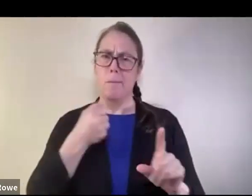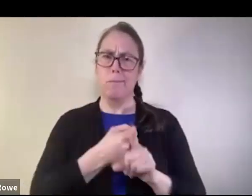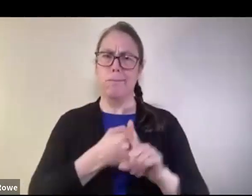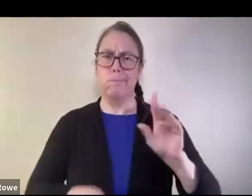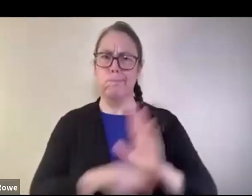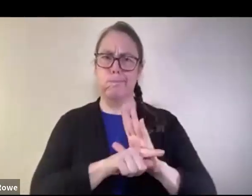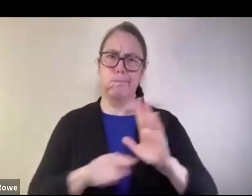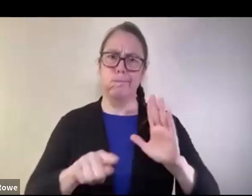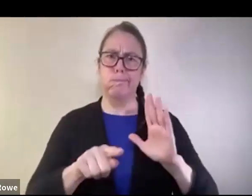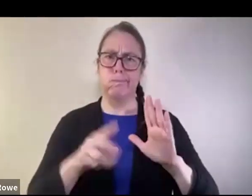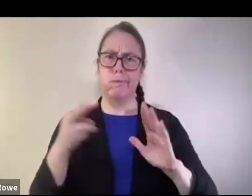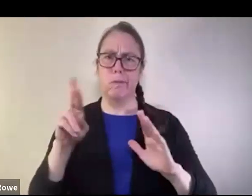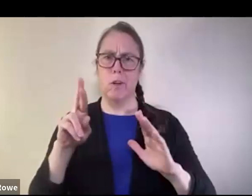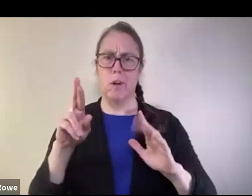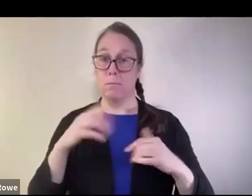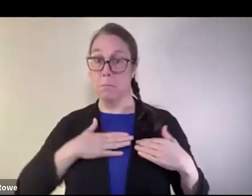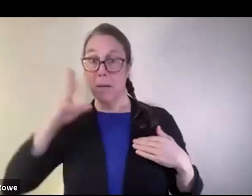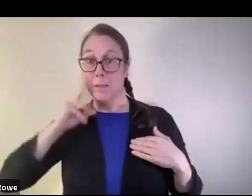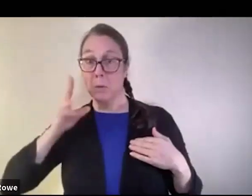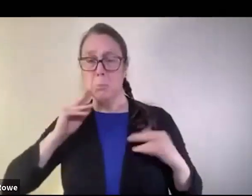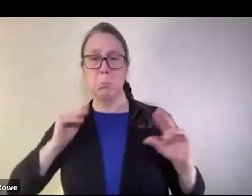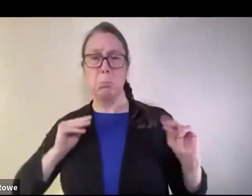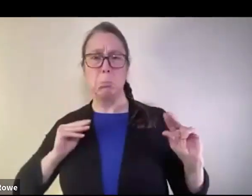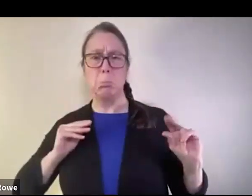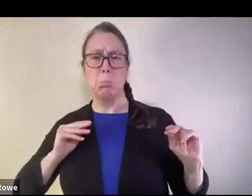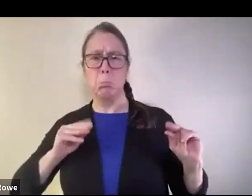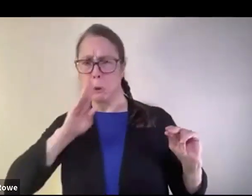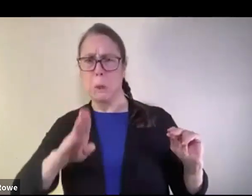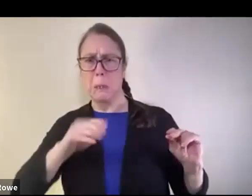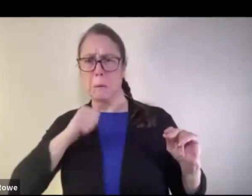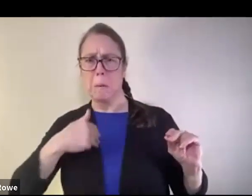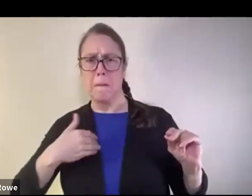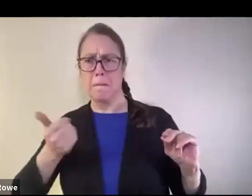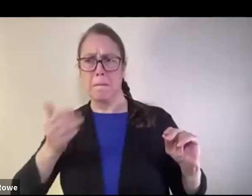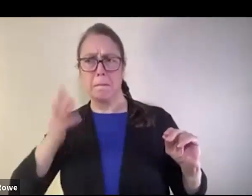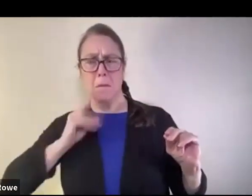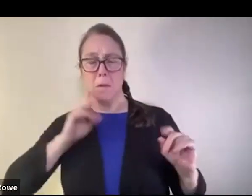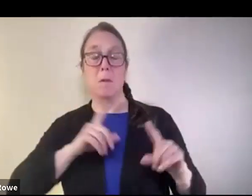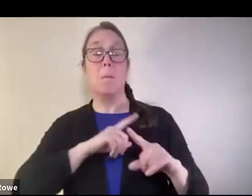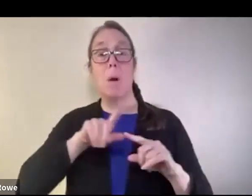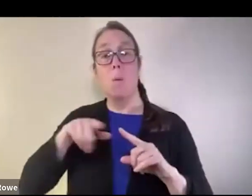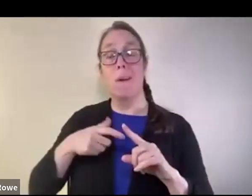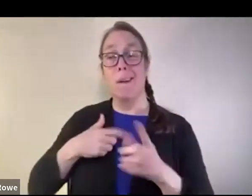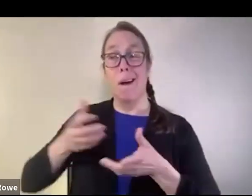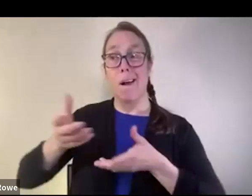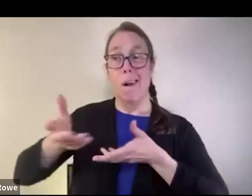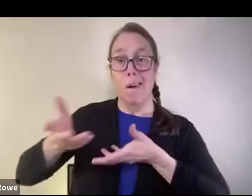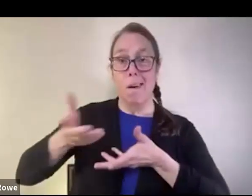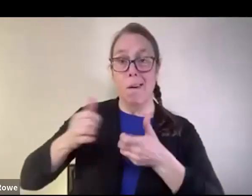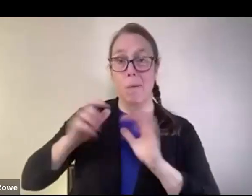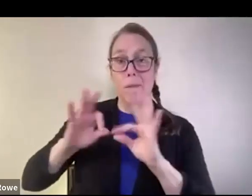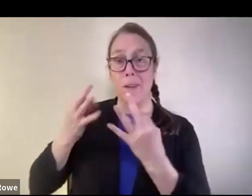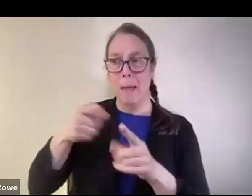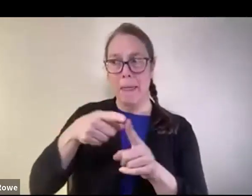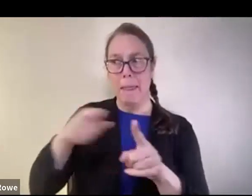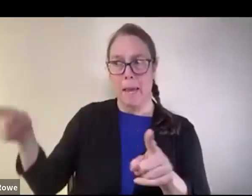not my experiences directly. These are what I hear when I do consulting work with families.